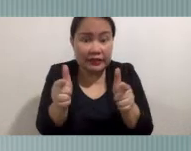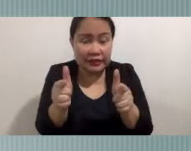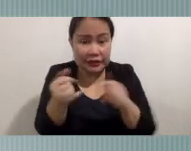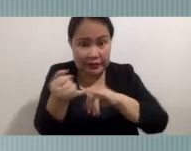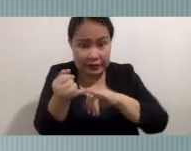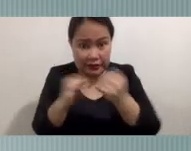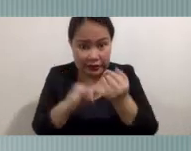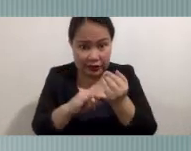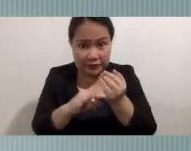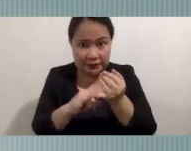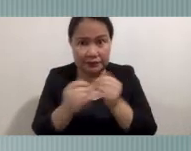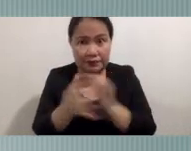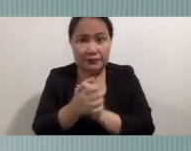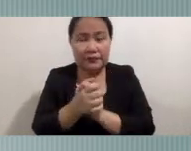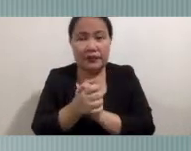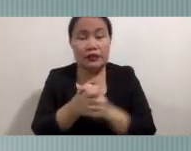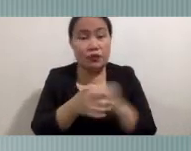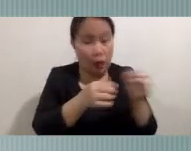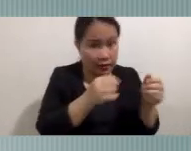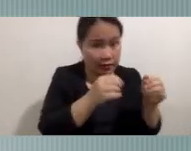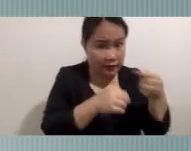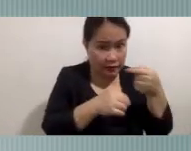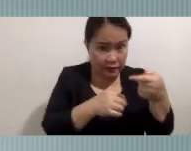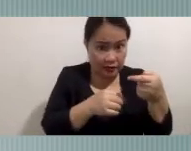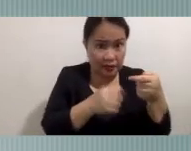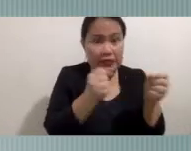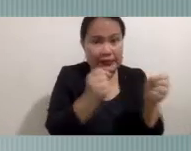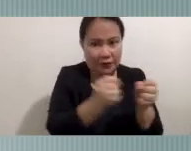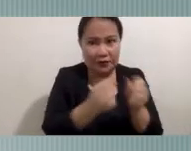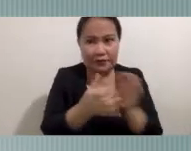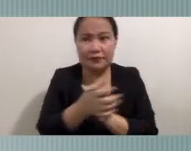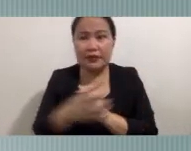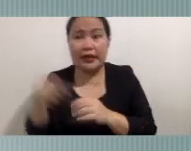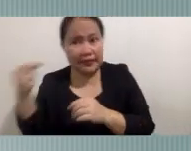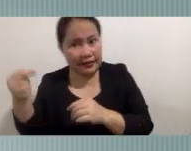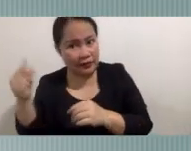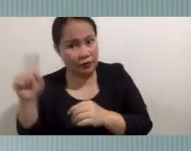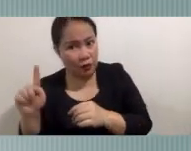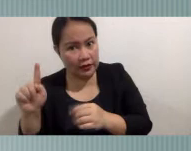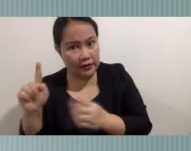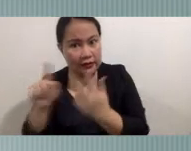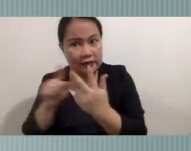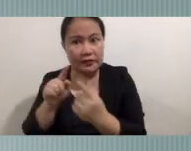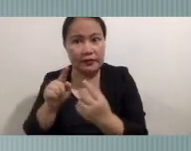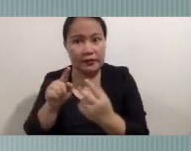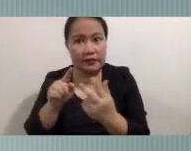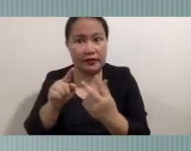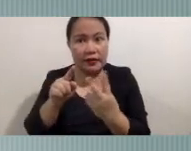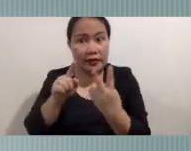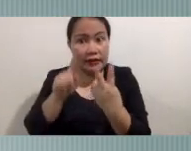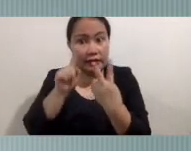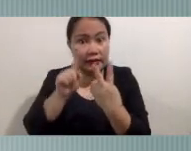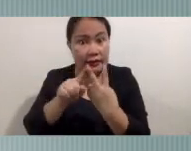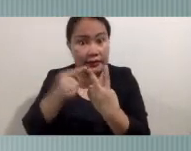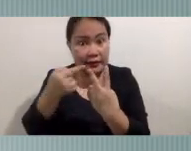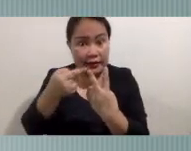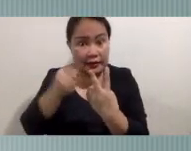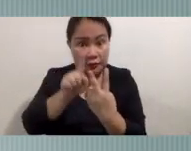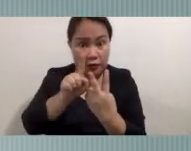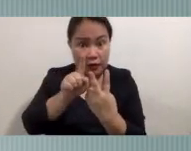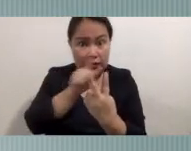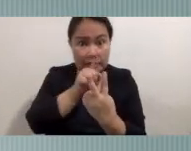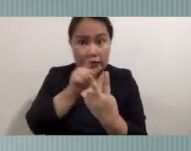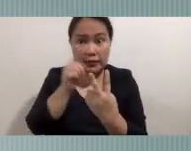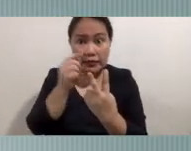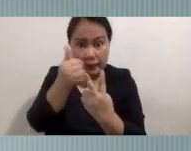smaller integer, yun yung negative. Alright? So, we have negative 1 and 10, negative 2 and 5. So,